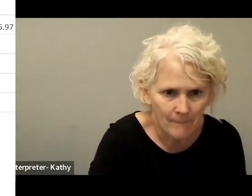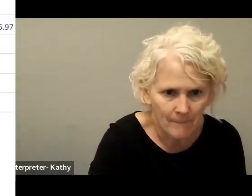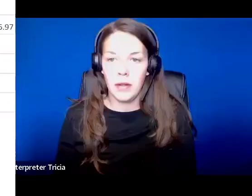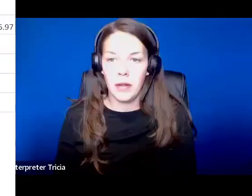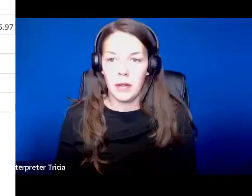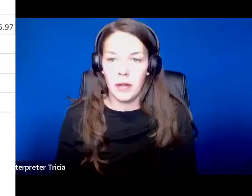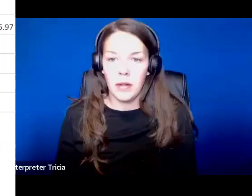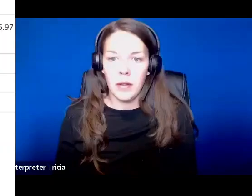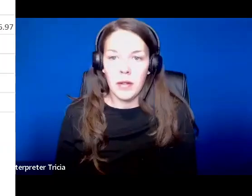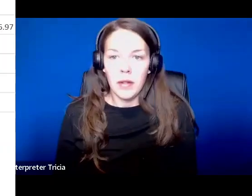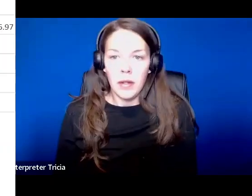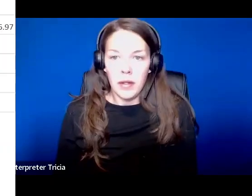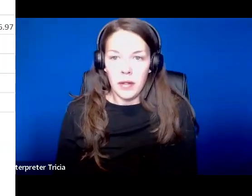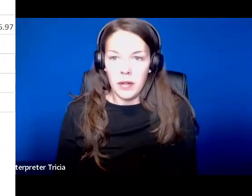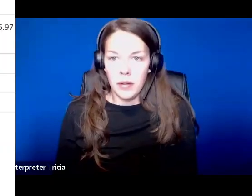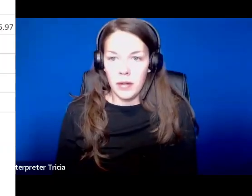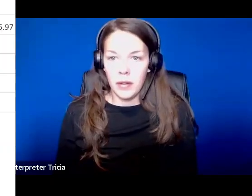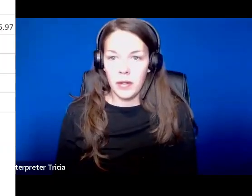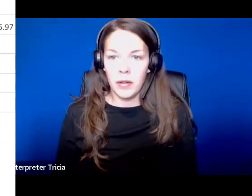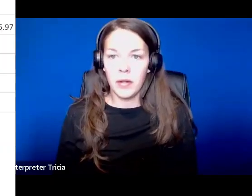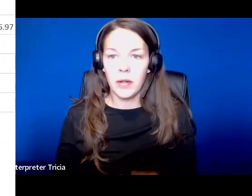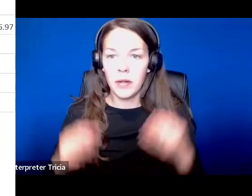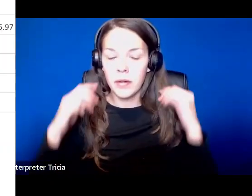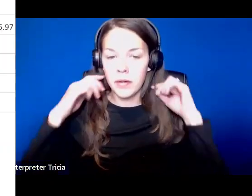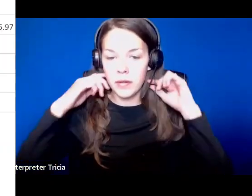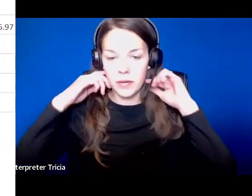One of the issues, okay, with